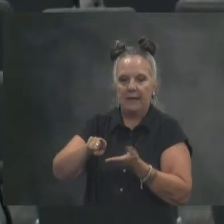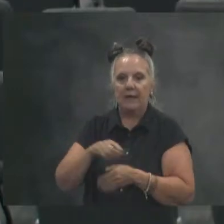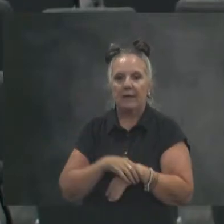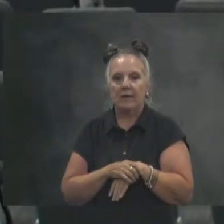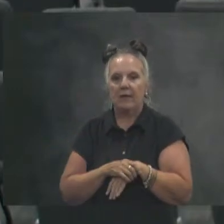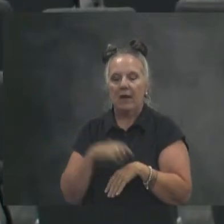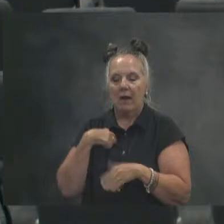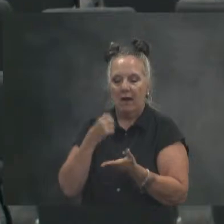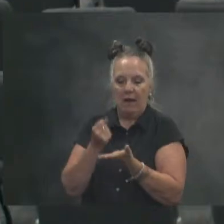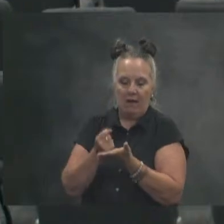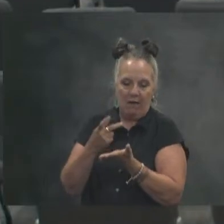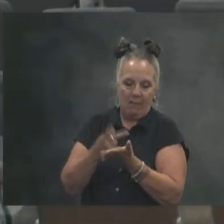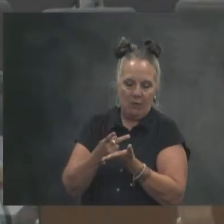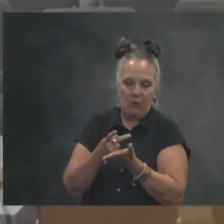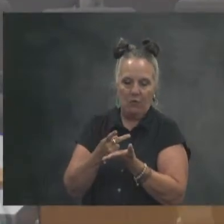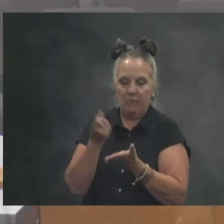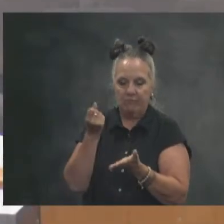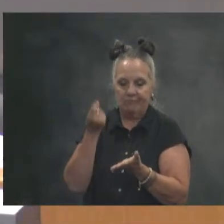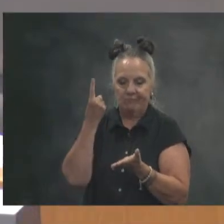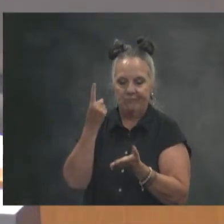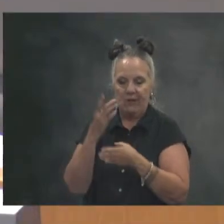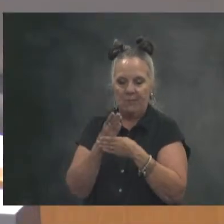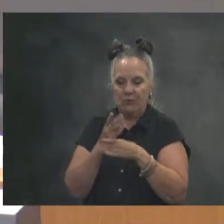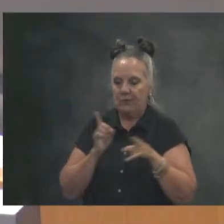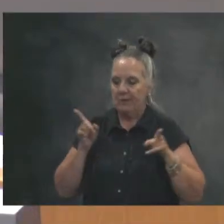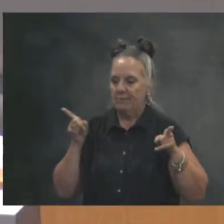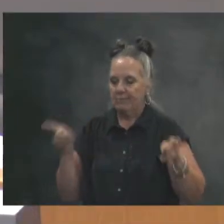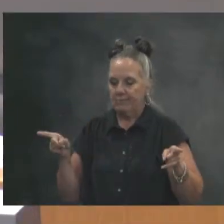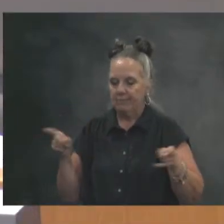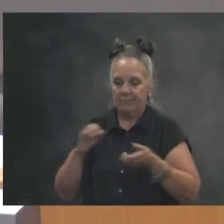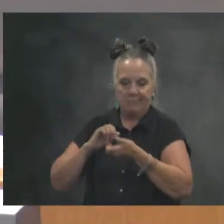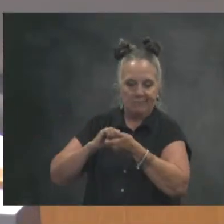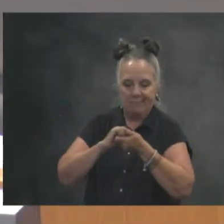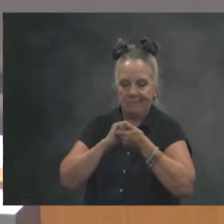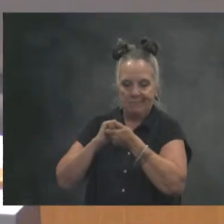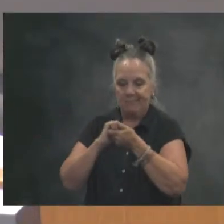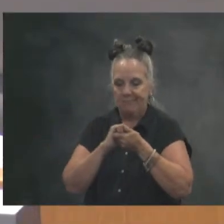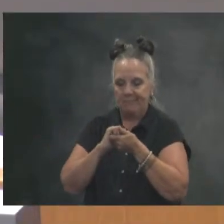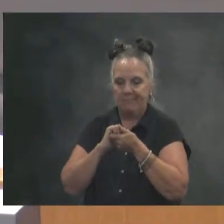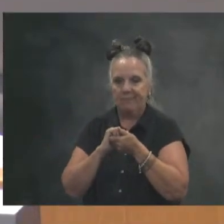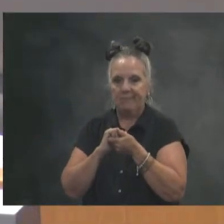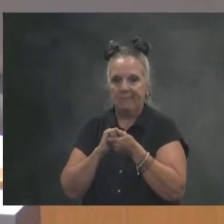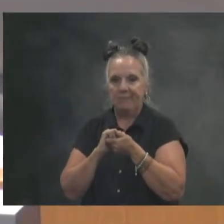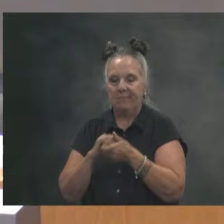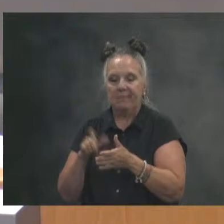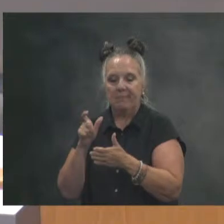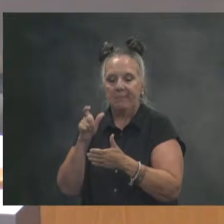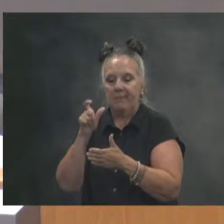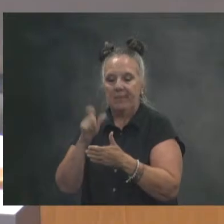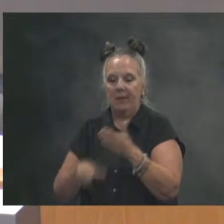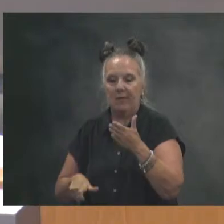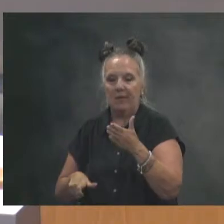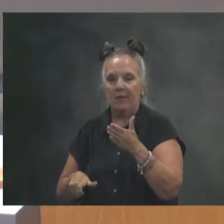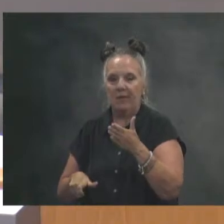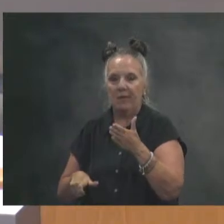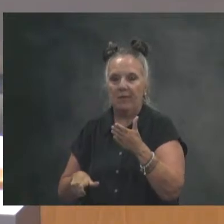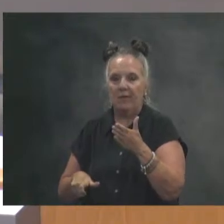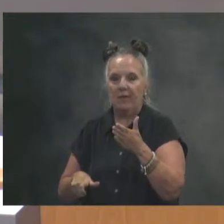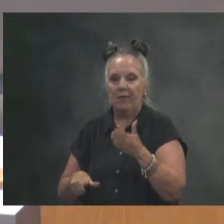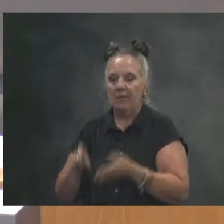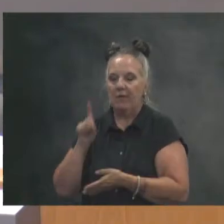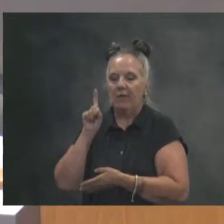move to approve the memorandum of understanding between the Washington County Board of Education and the Washington County Teachers Association, Inc., regarding